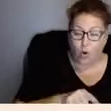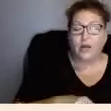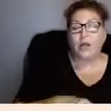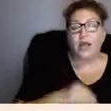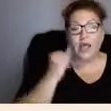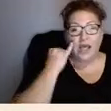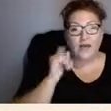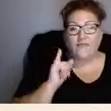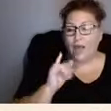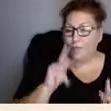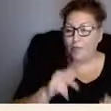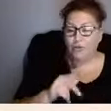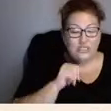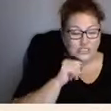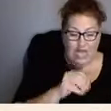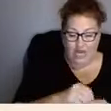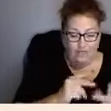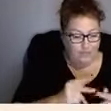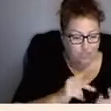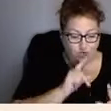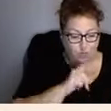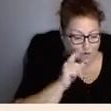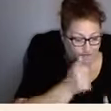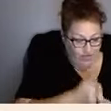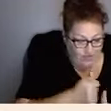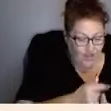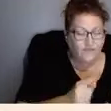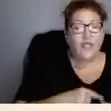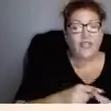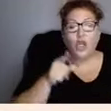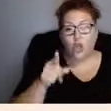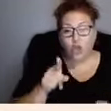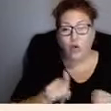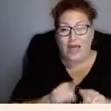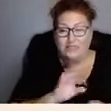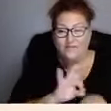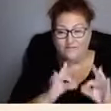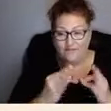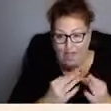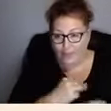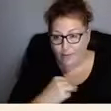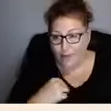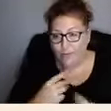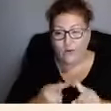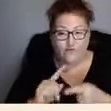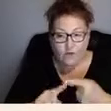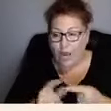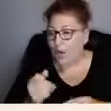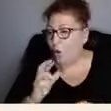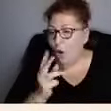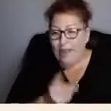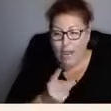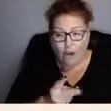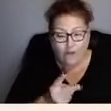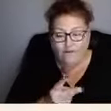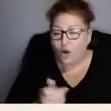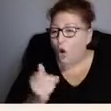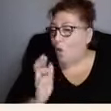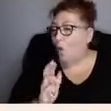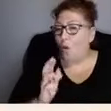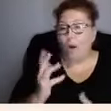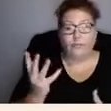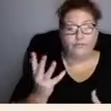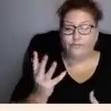a position to report for themselves, then you as a family member, friend, caregiver, or a